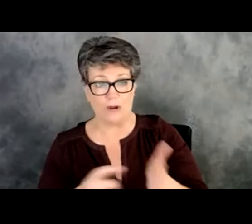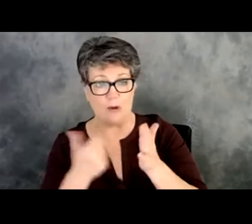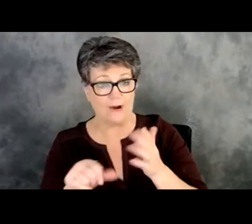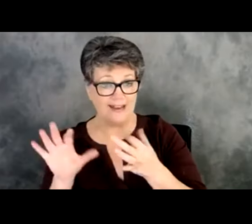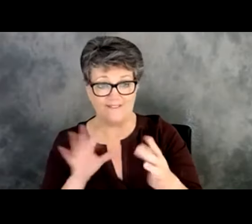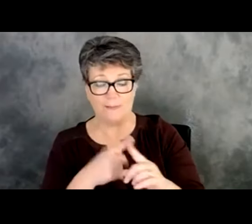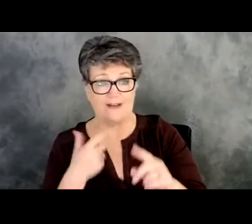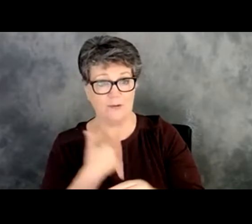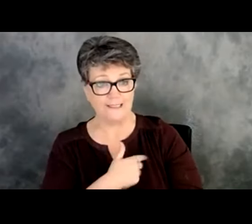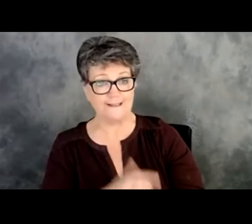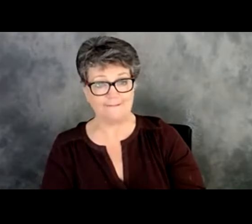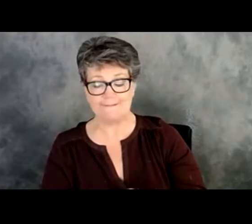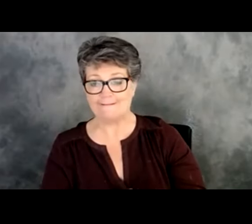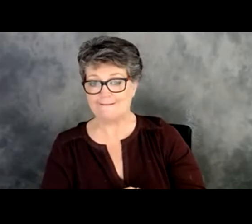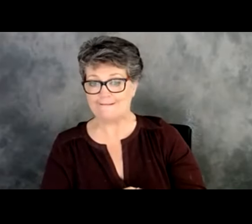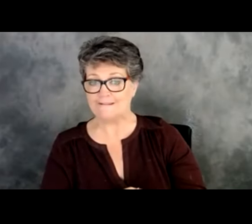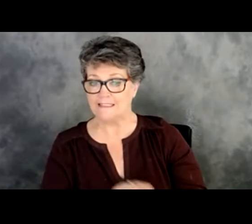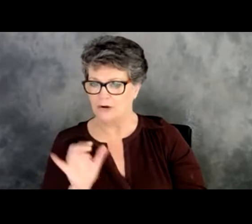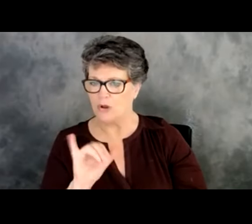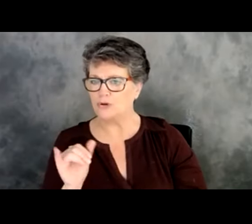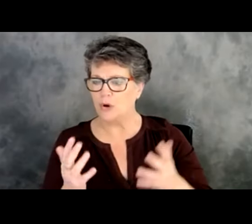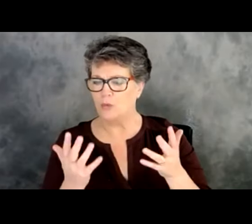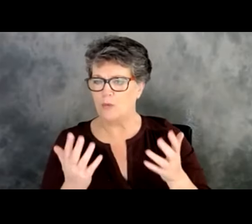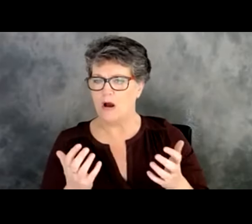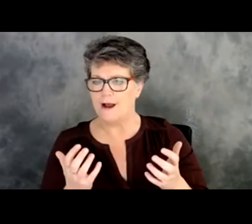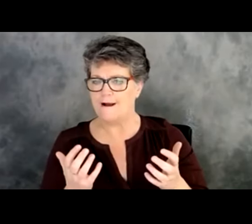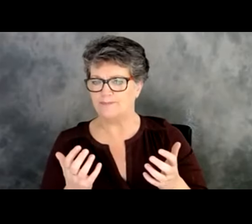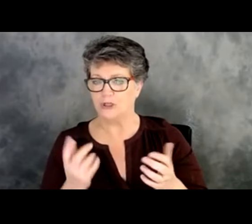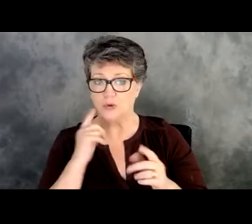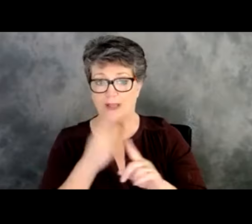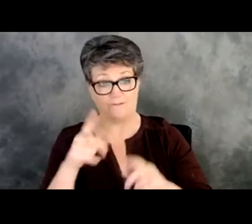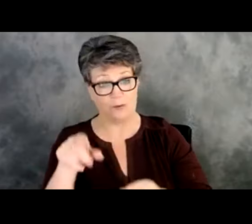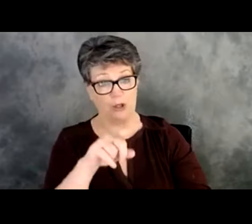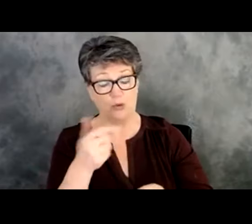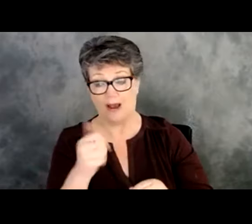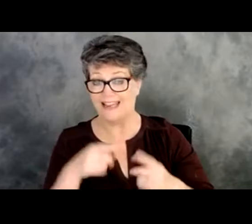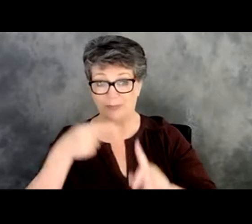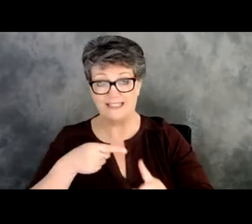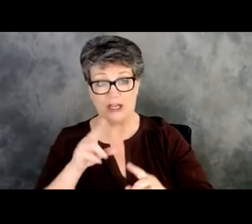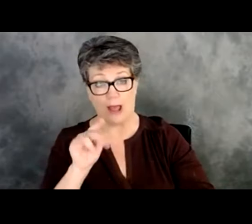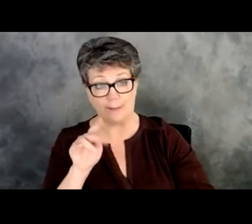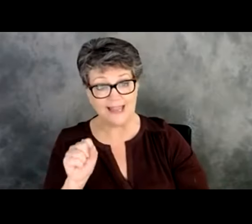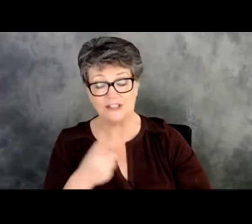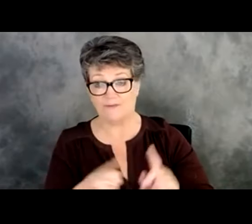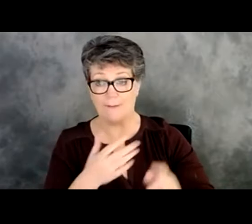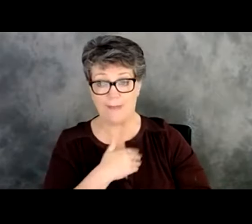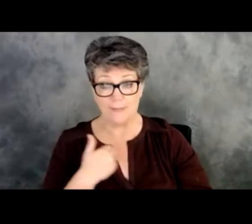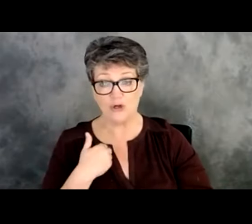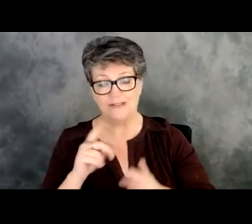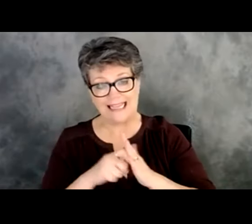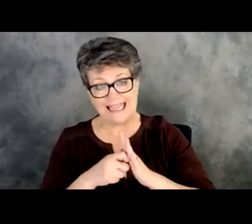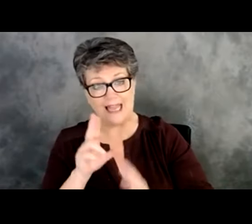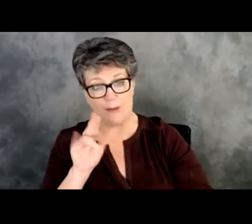from us. We also want to hear from you on any particular updates from members, any key updates. And we